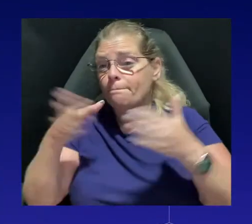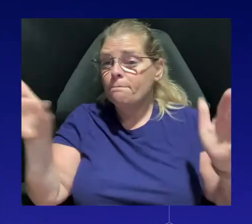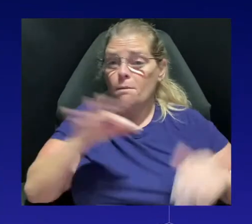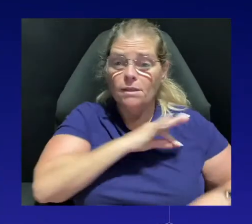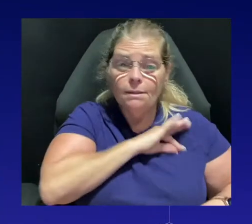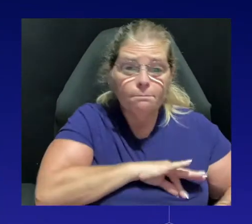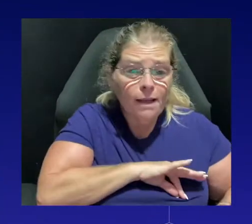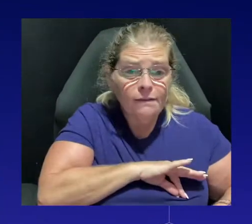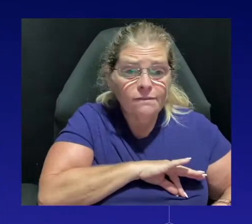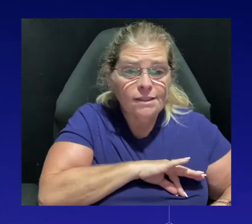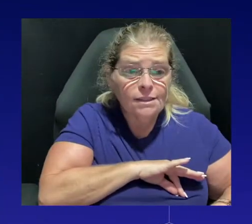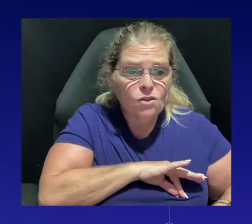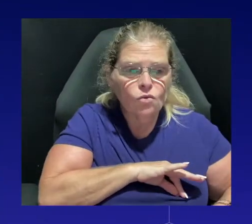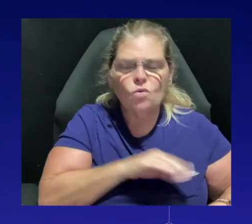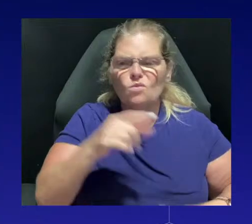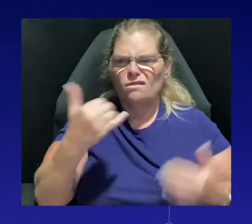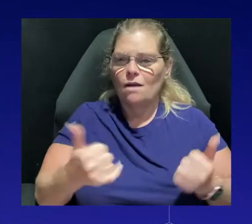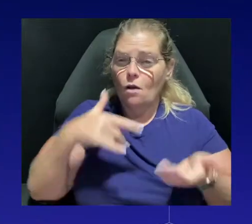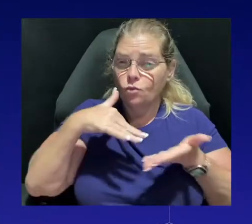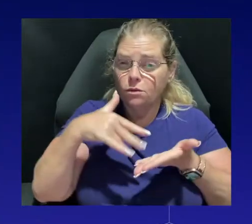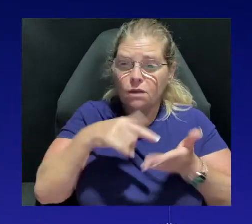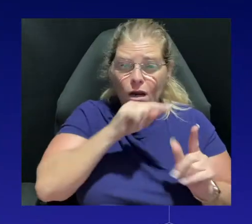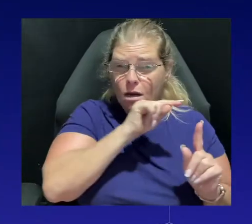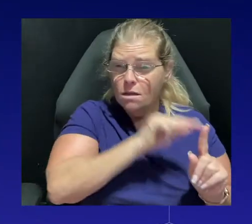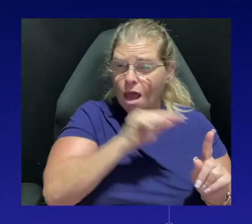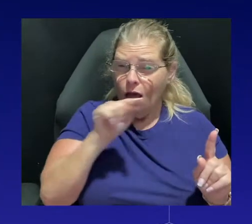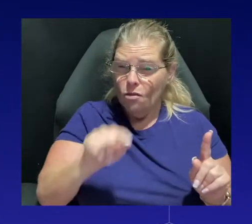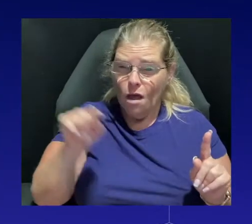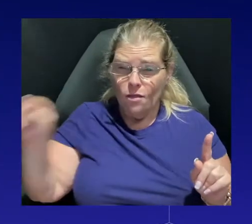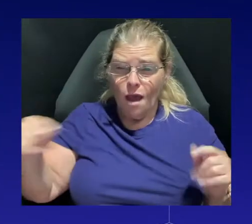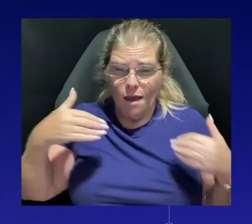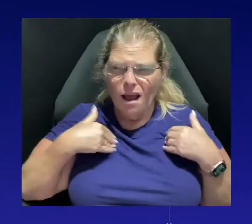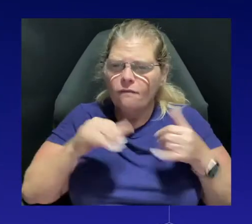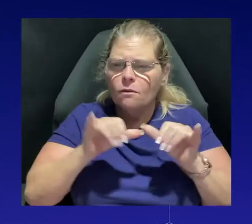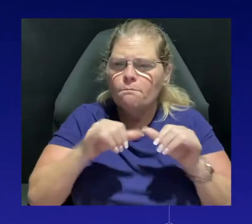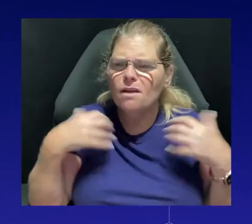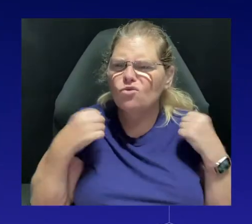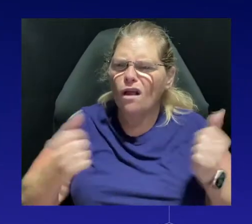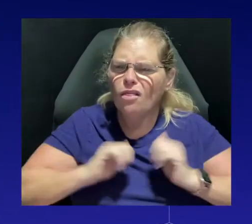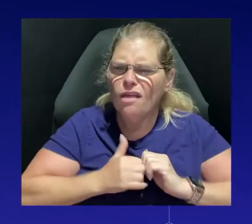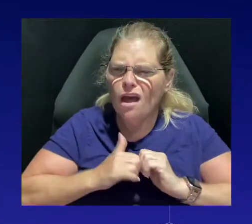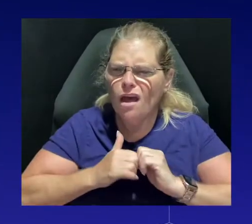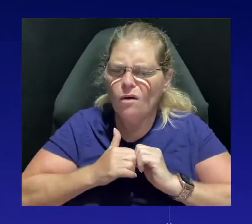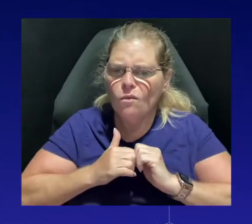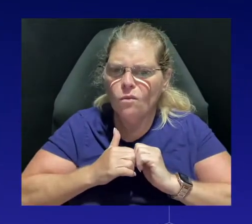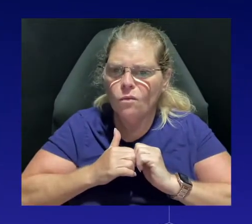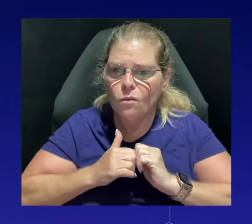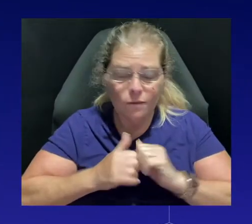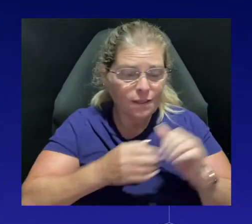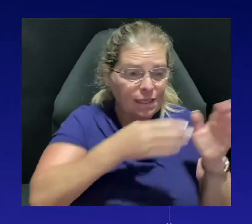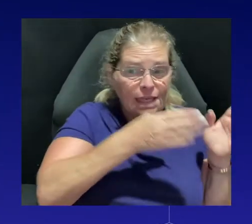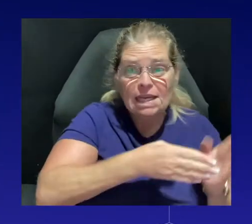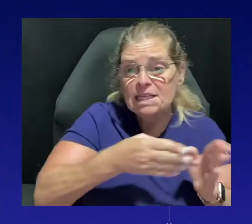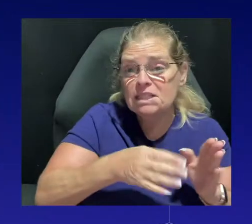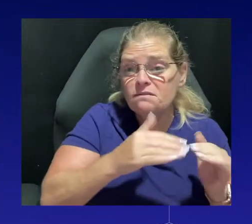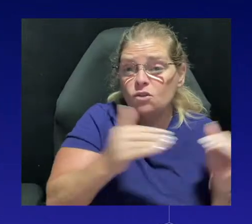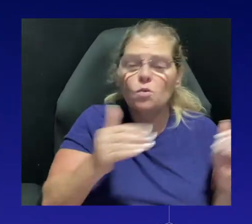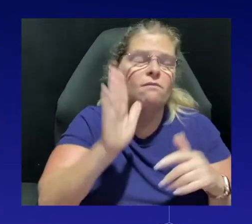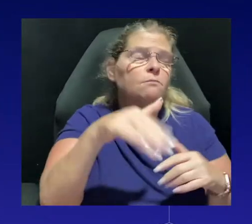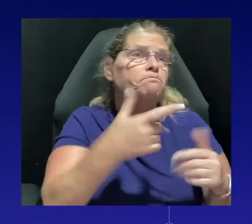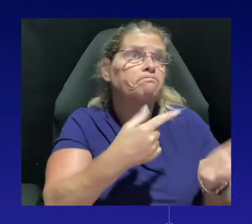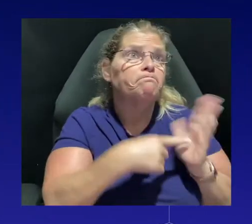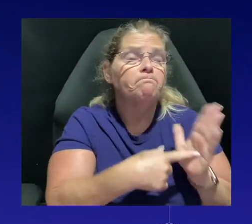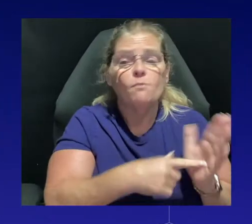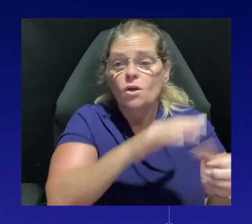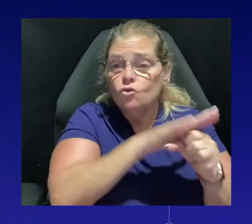what they're going to study is how does that impact health? They're going to measure health at the individual level, blood pressures, for example, stress